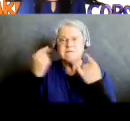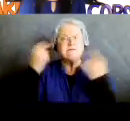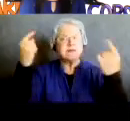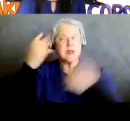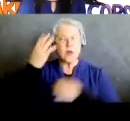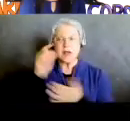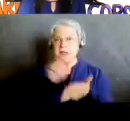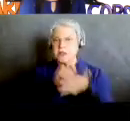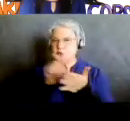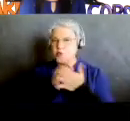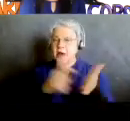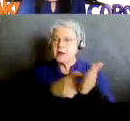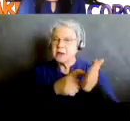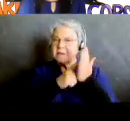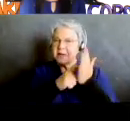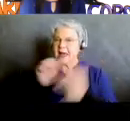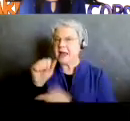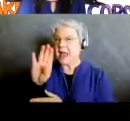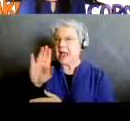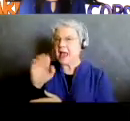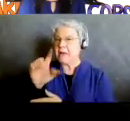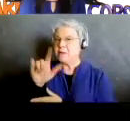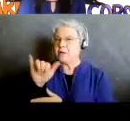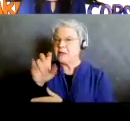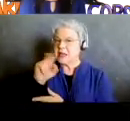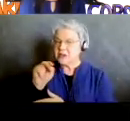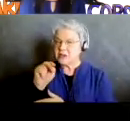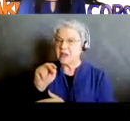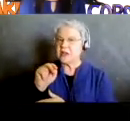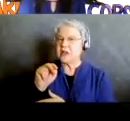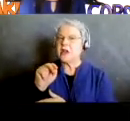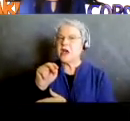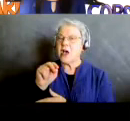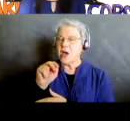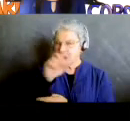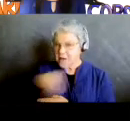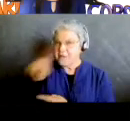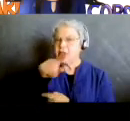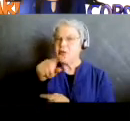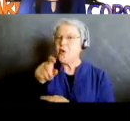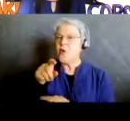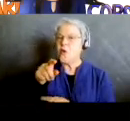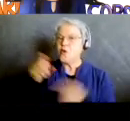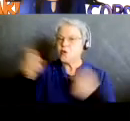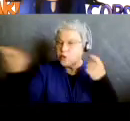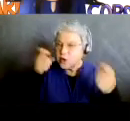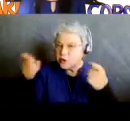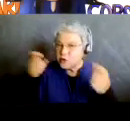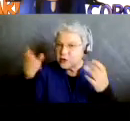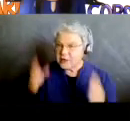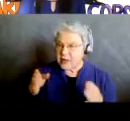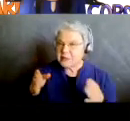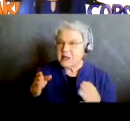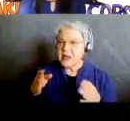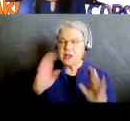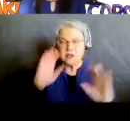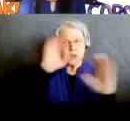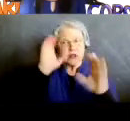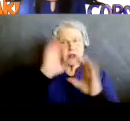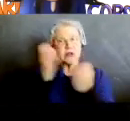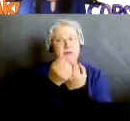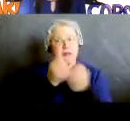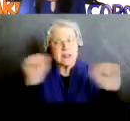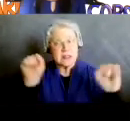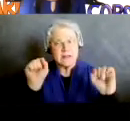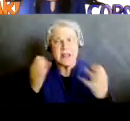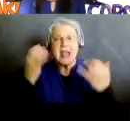the abolition of border security regimes. So he is both an indigenous person and a migrant and an asylum seeker who is now